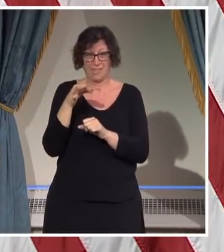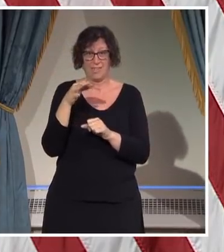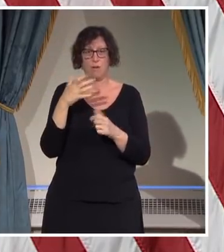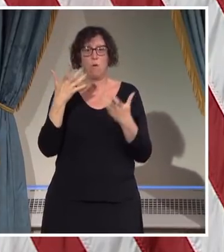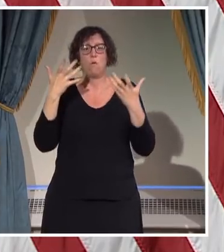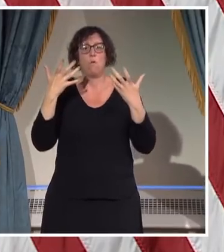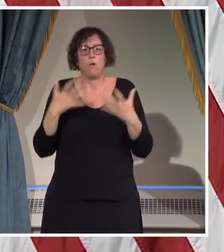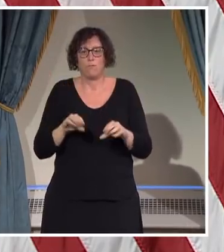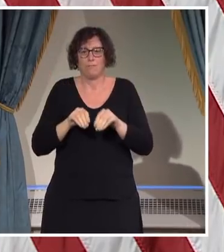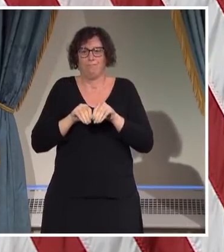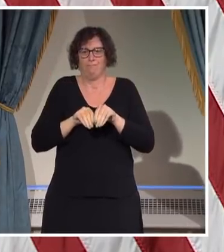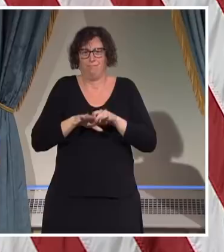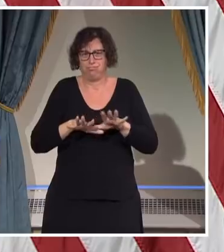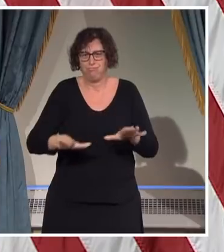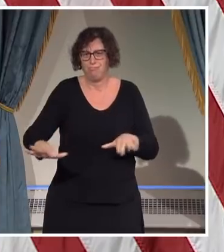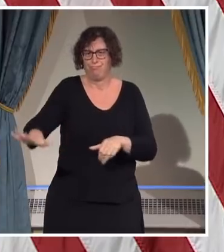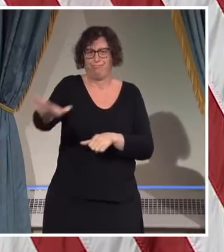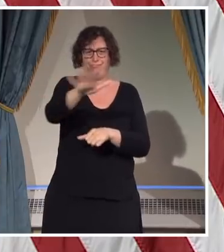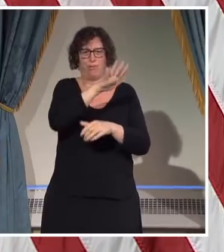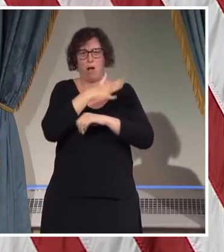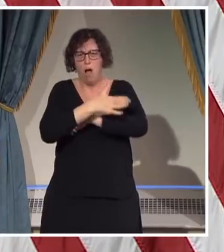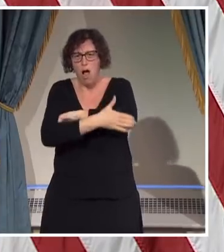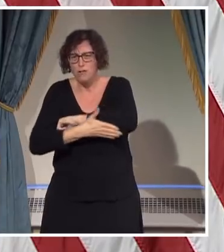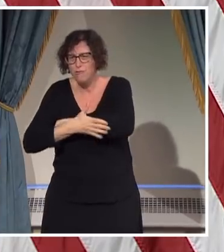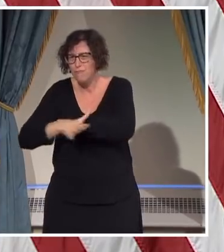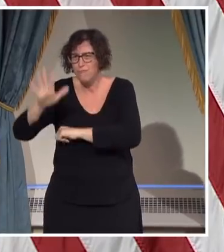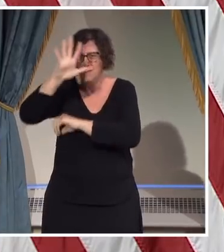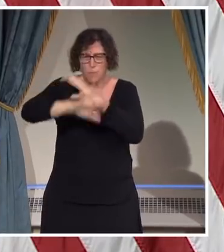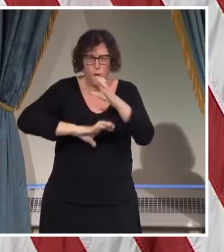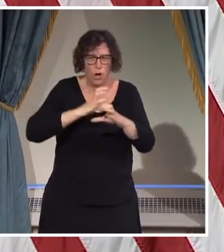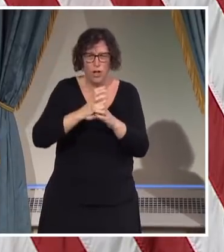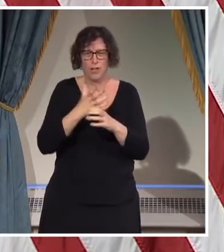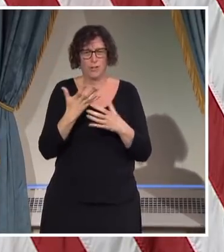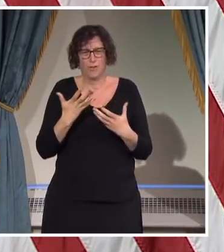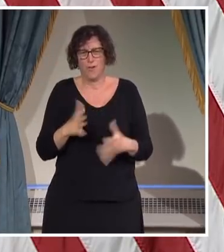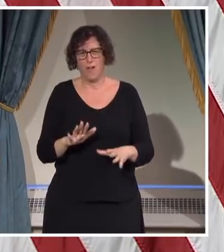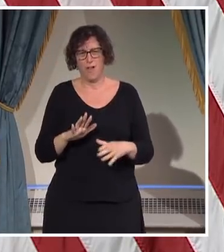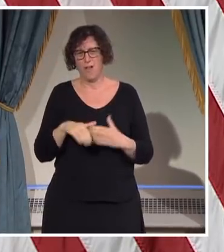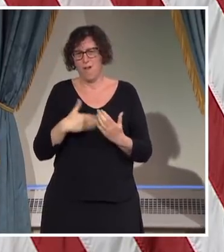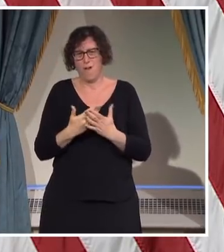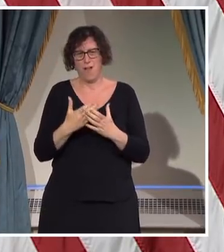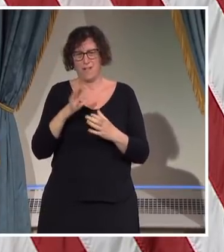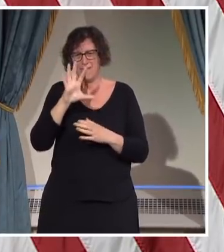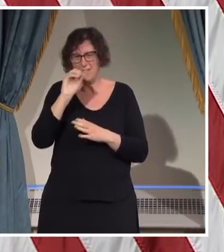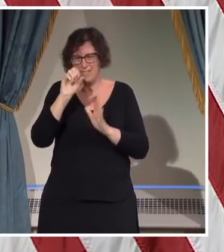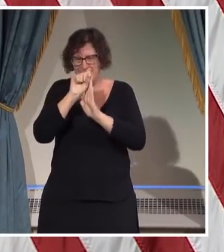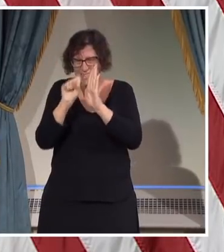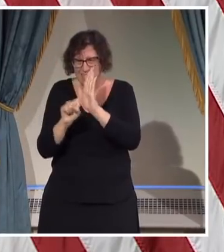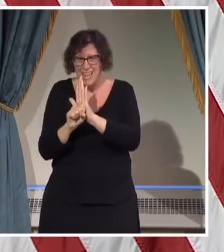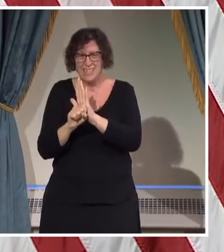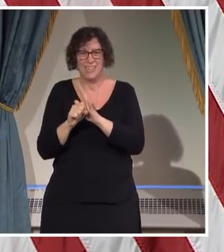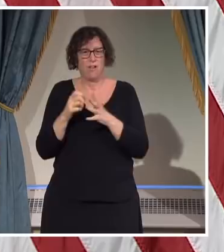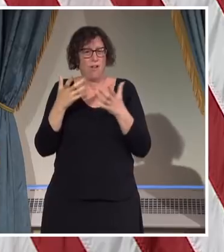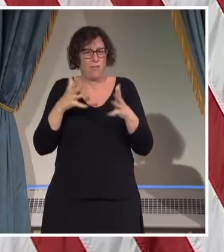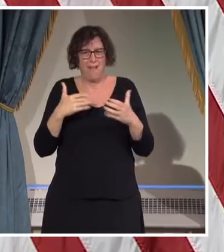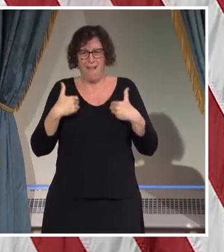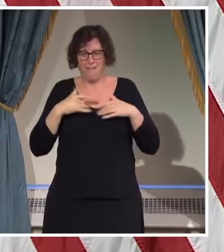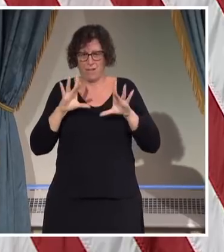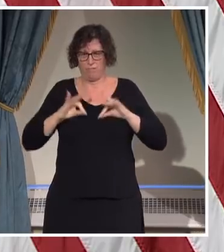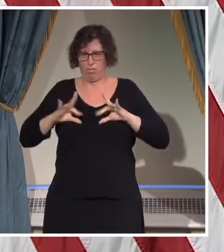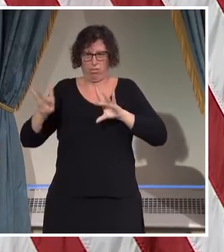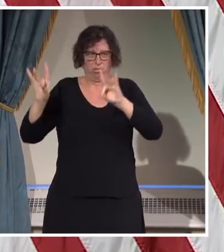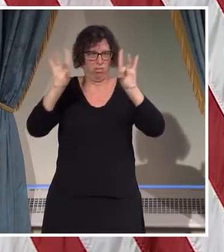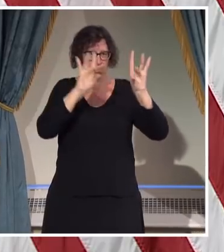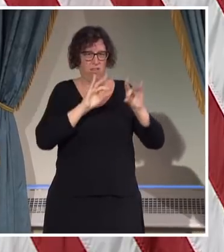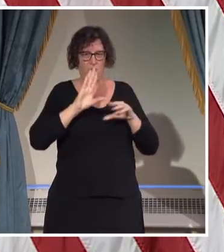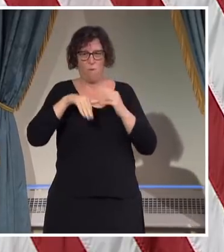we know with a disease that's in all 50 states and pretty much all over the world, I don't love the notion of the suggestion